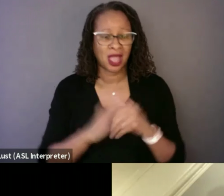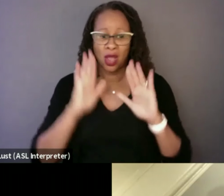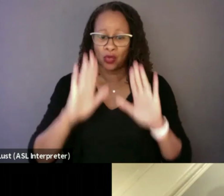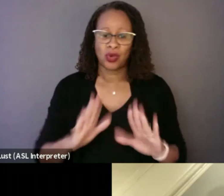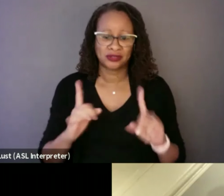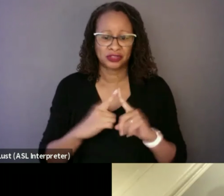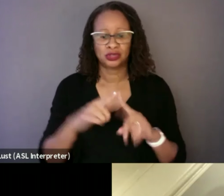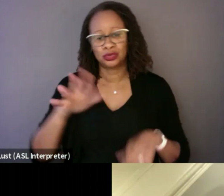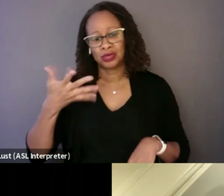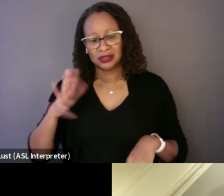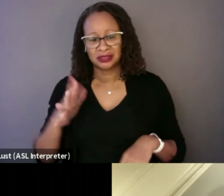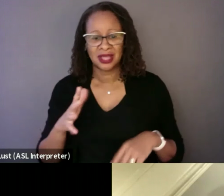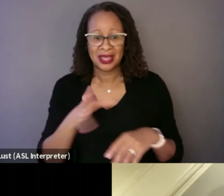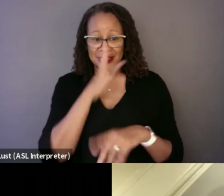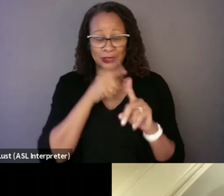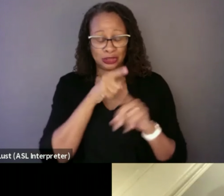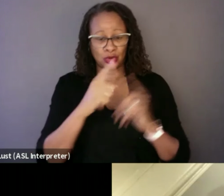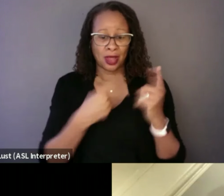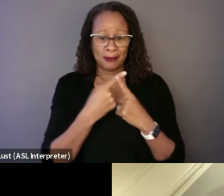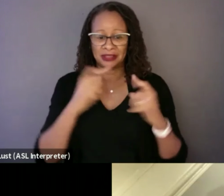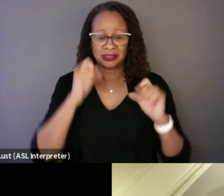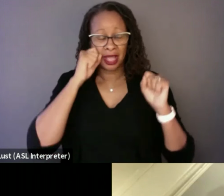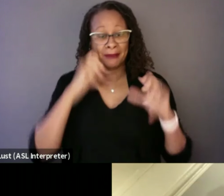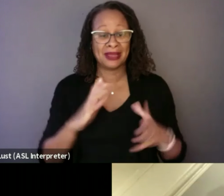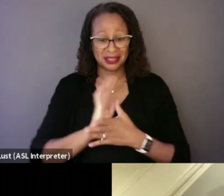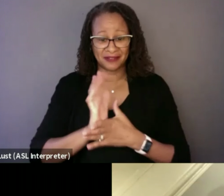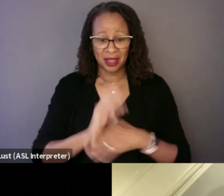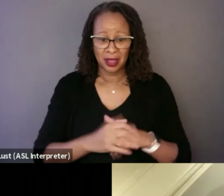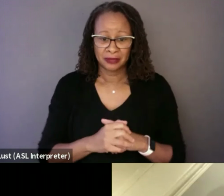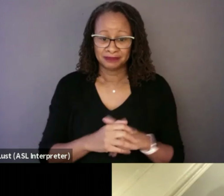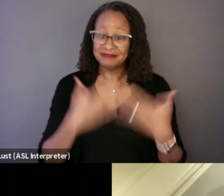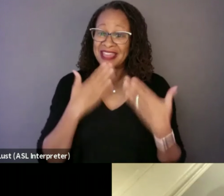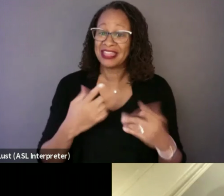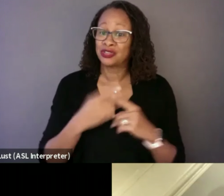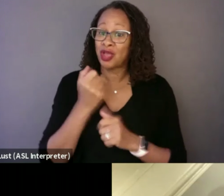to kind of be able to speak to you about such an amazing film. And thank you